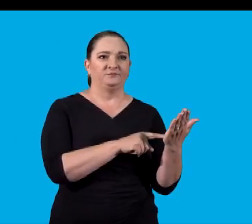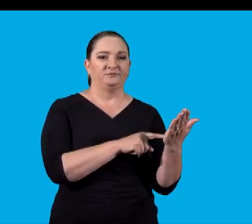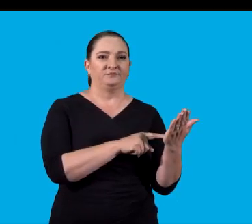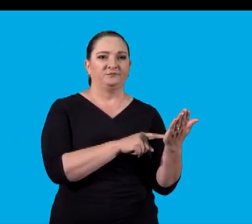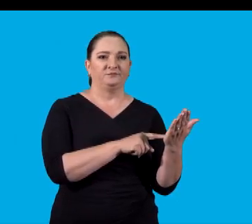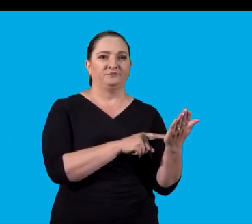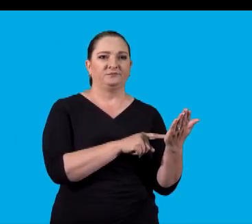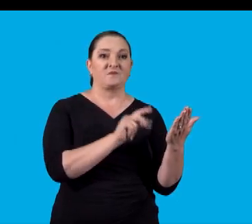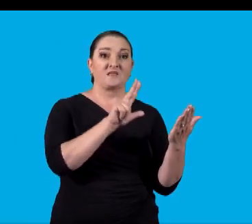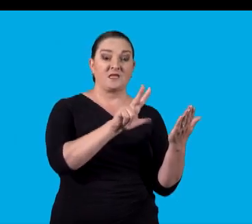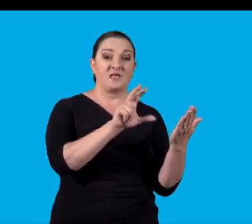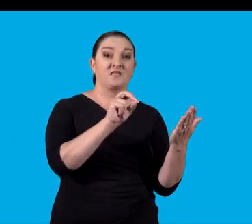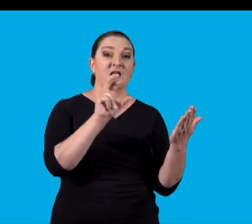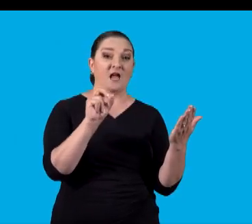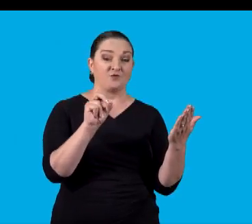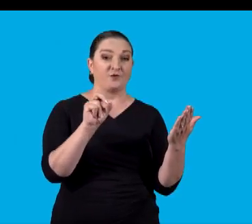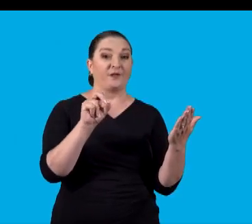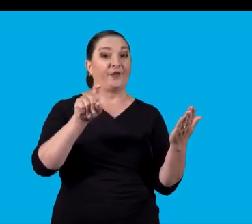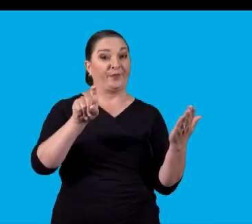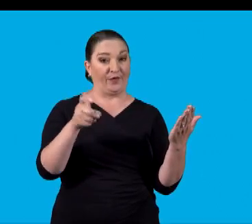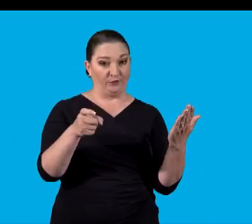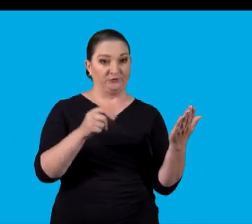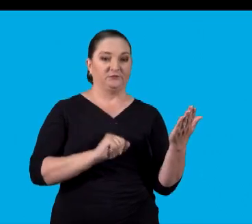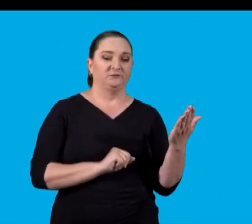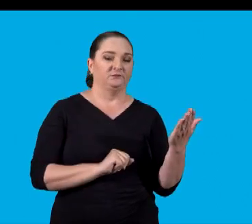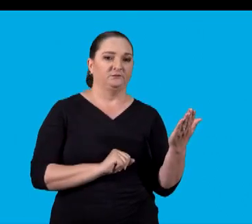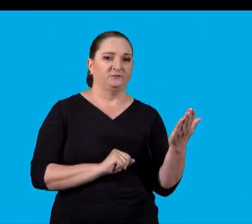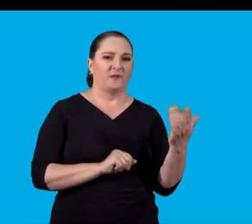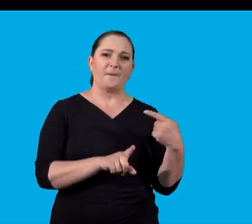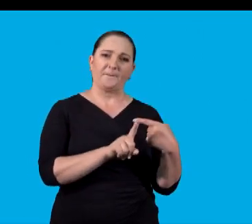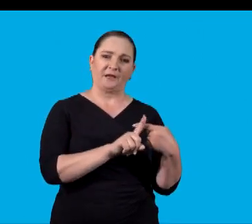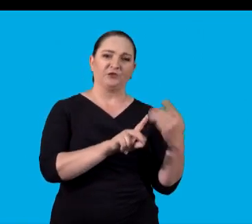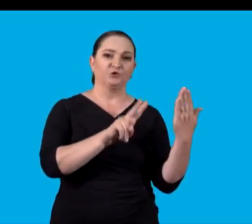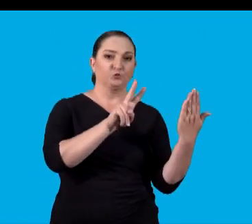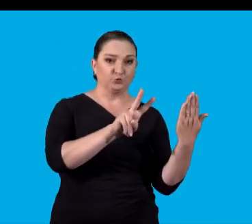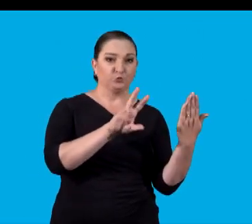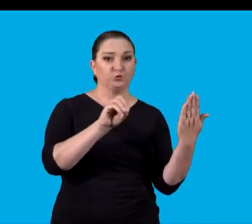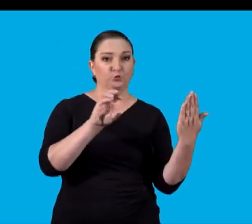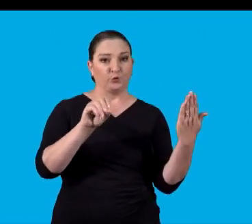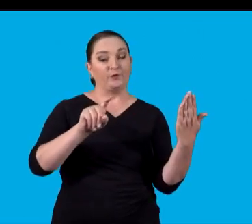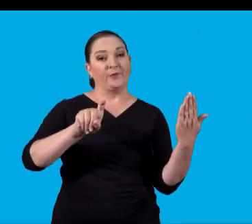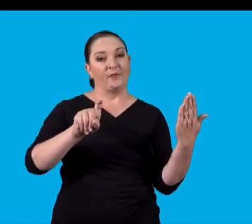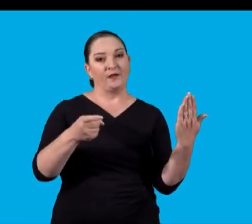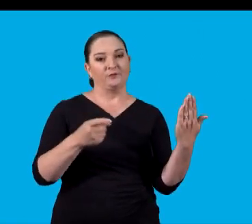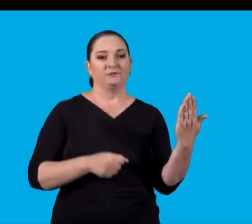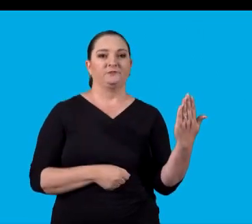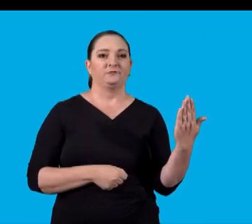We will now say my 800,000, then I say plus 200,000,